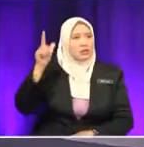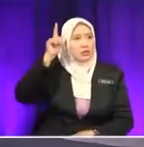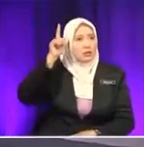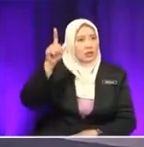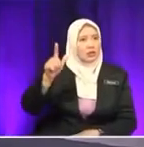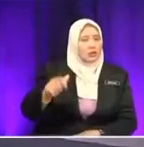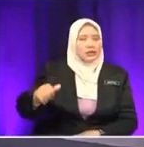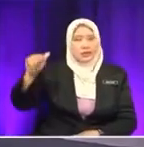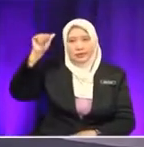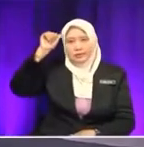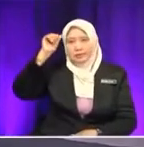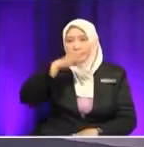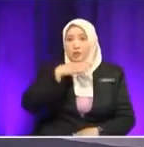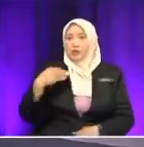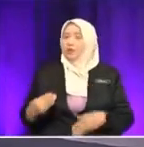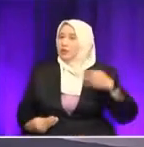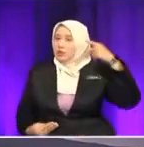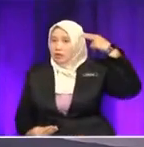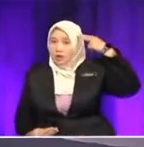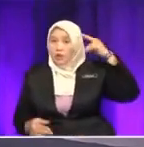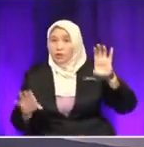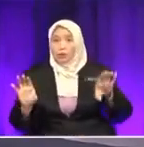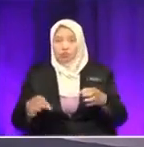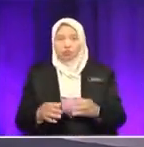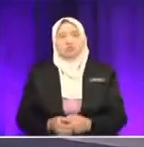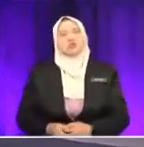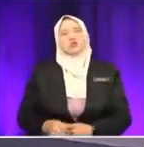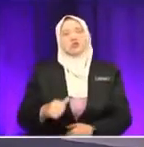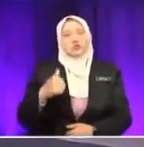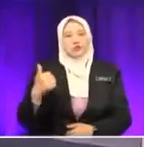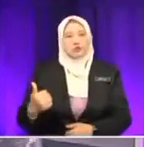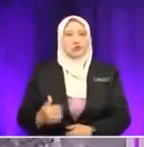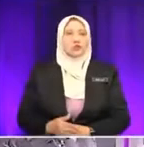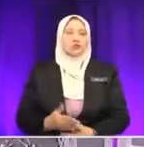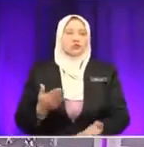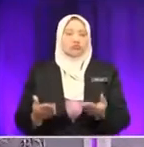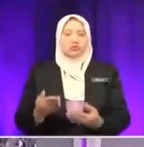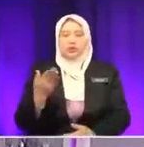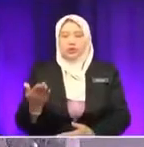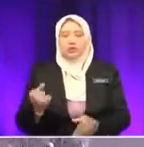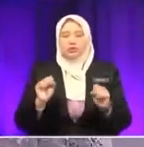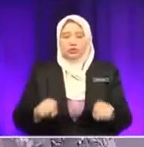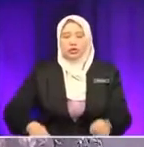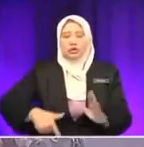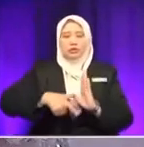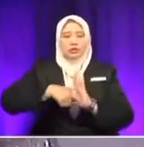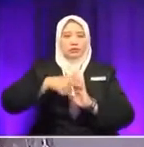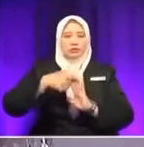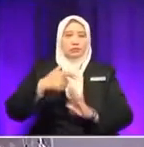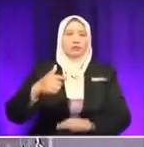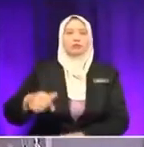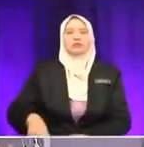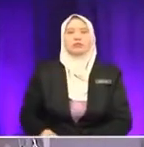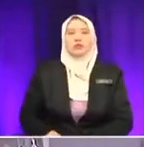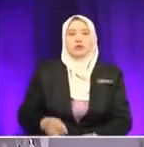did, mm-hmm. and you can be as good as them or even better than them. Okay. Just remember, in one sentence, you need to have two VAs and